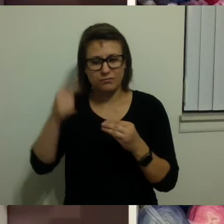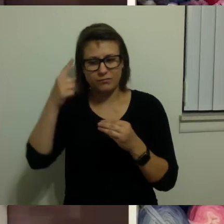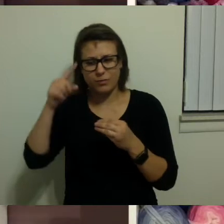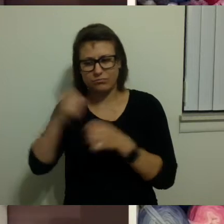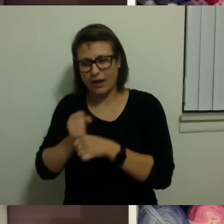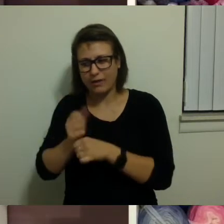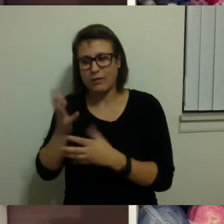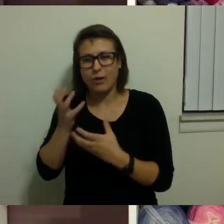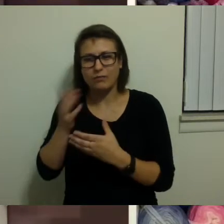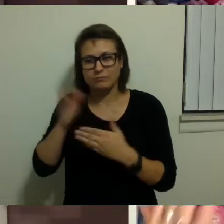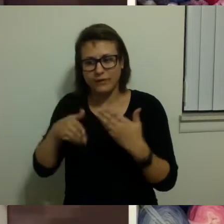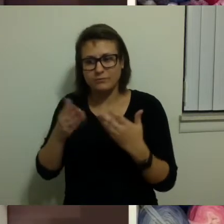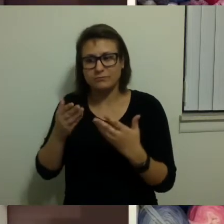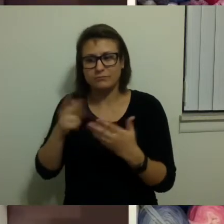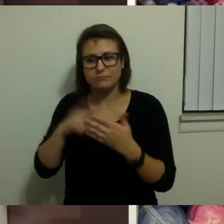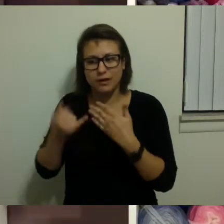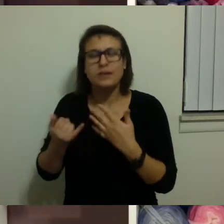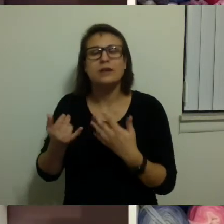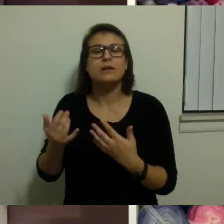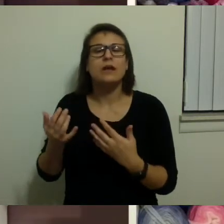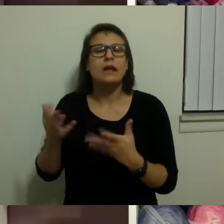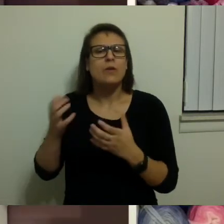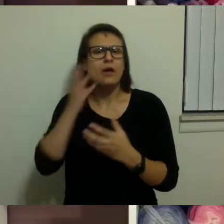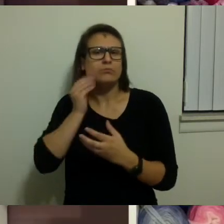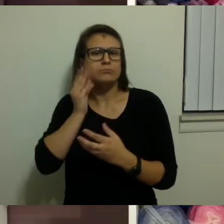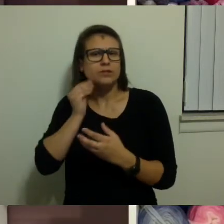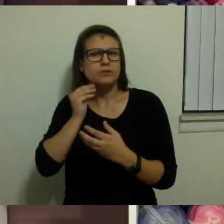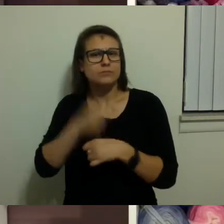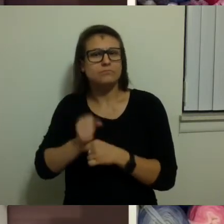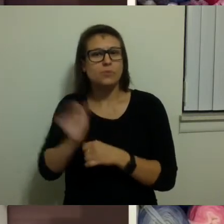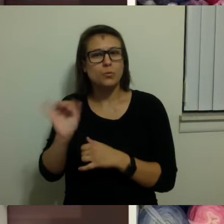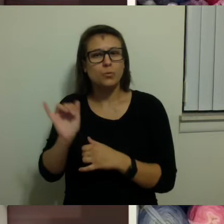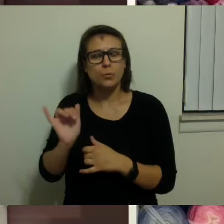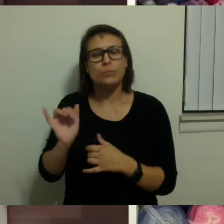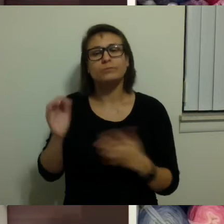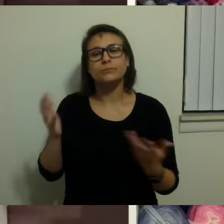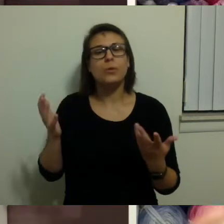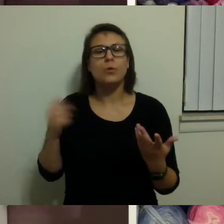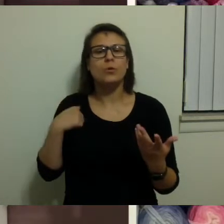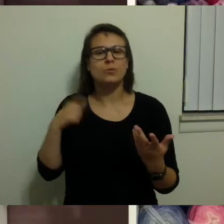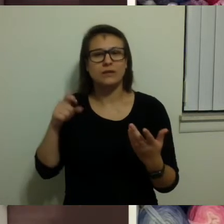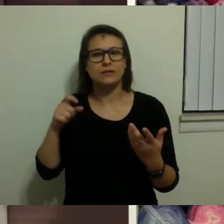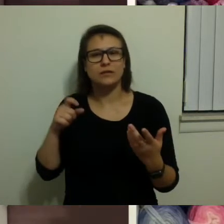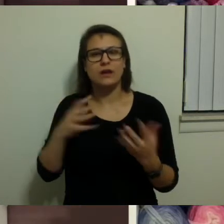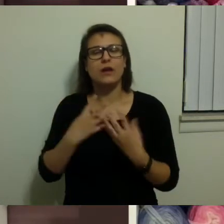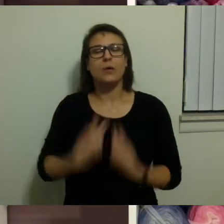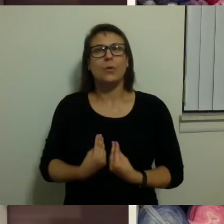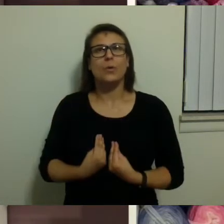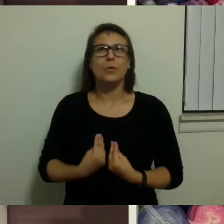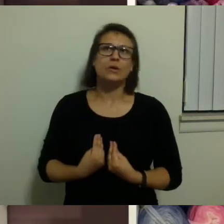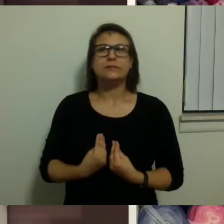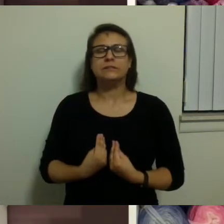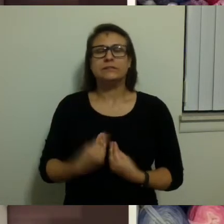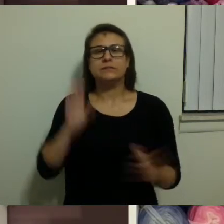the end result and I want the experience of making it too. So I just need to like reel myself back in and